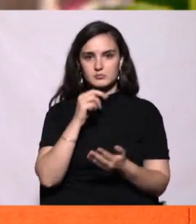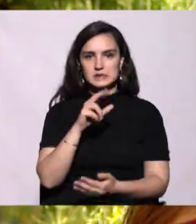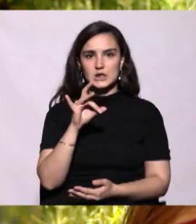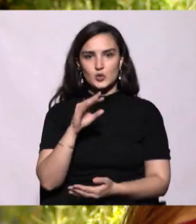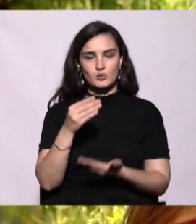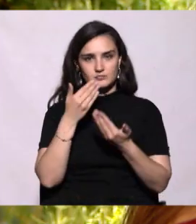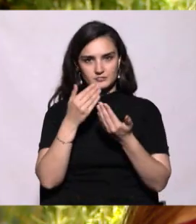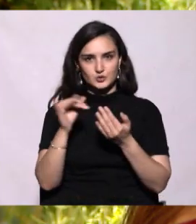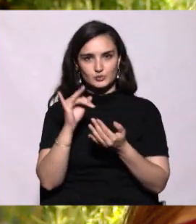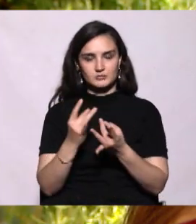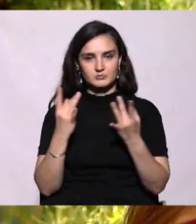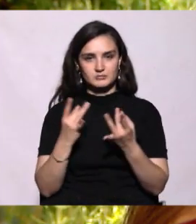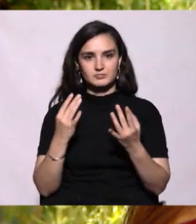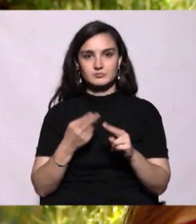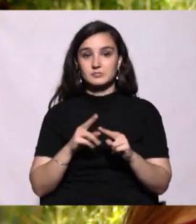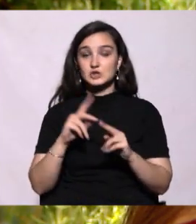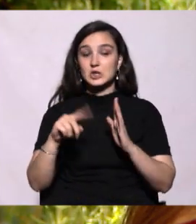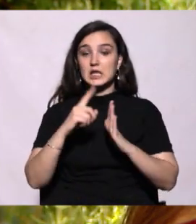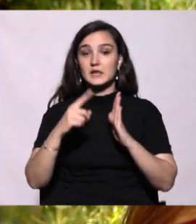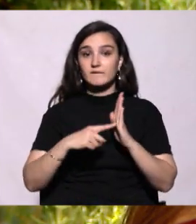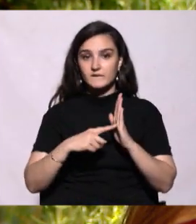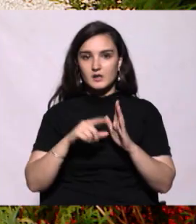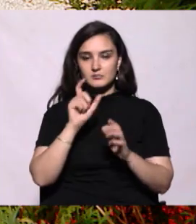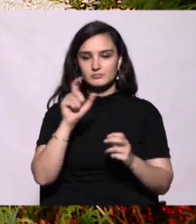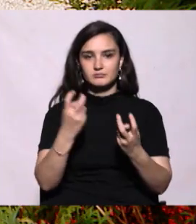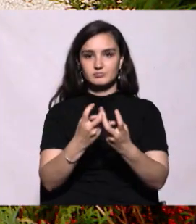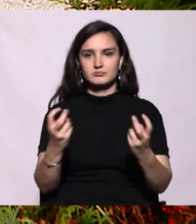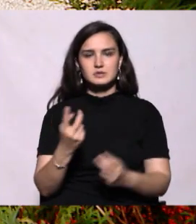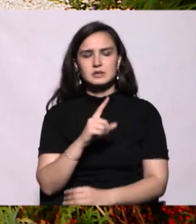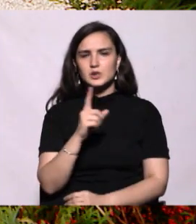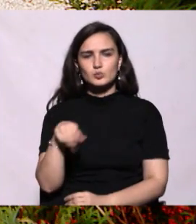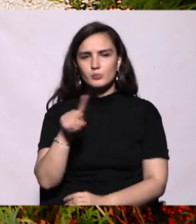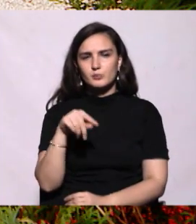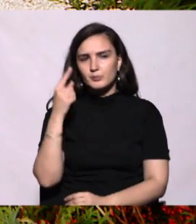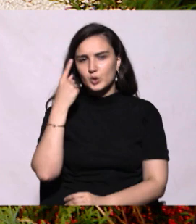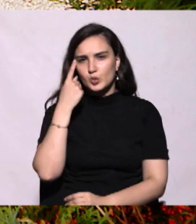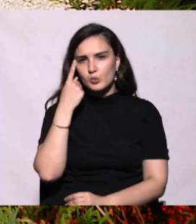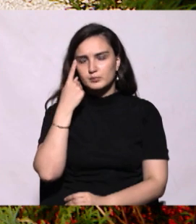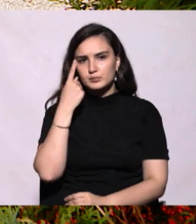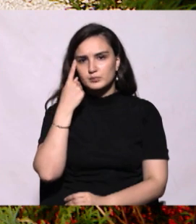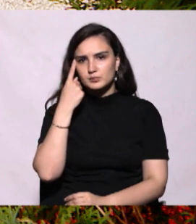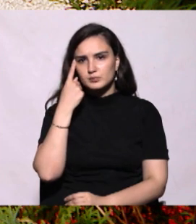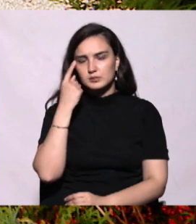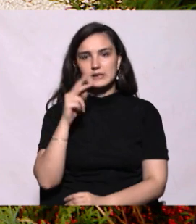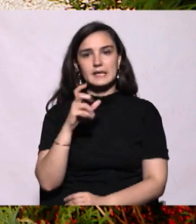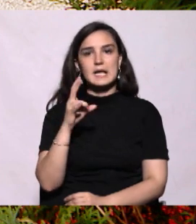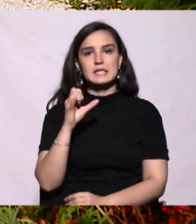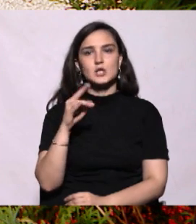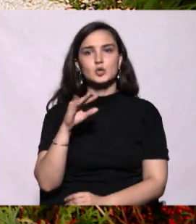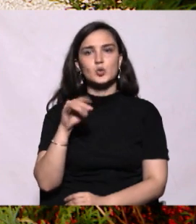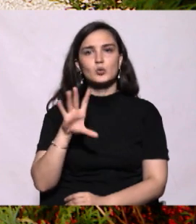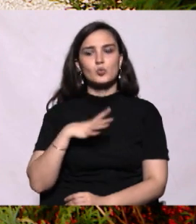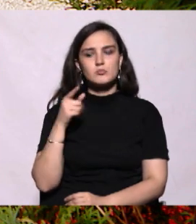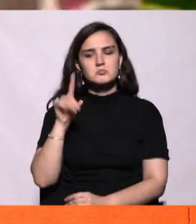Derill. Now, the question for our pupils. Why do you think Mr. Conan Doyle became one